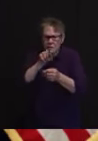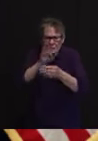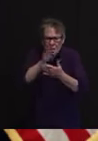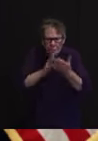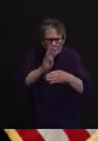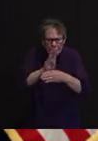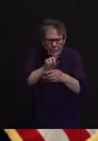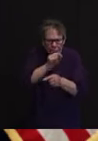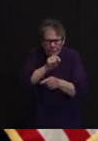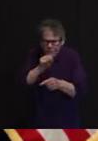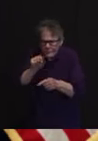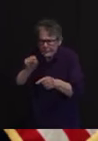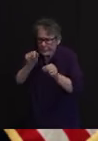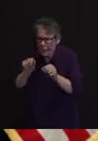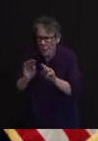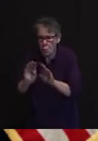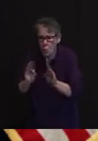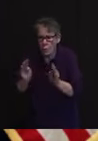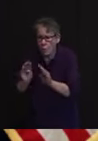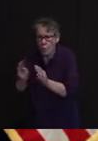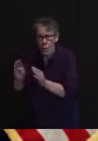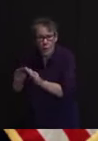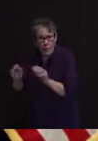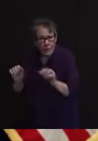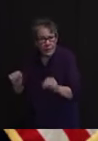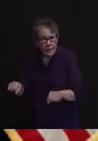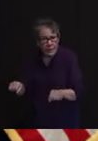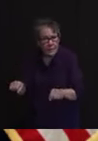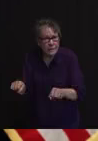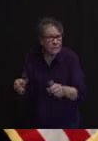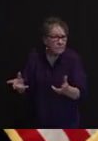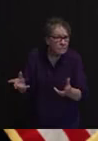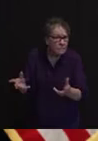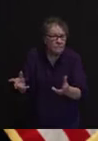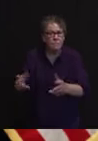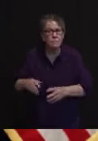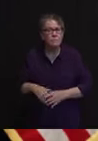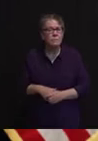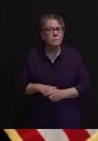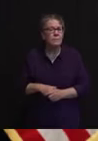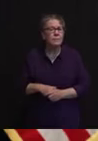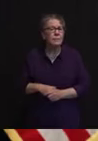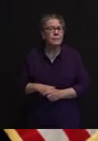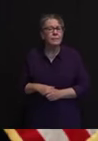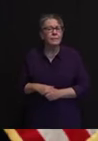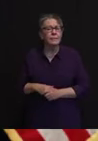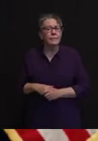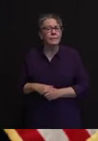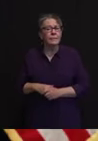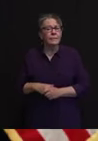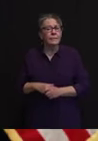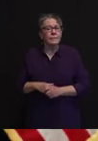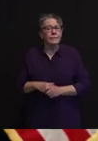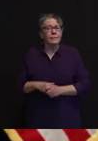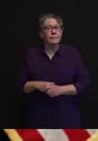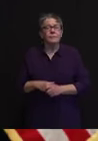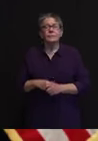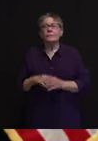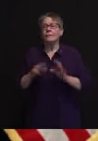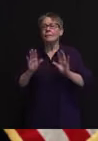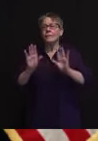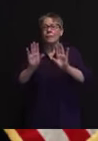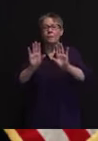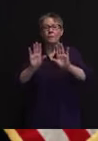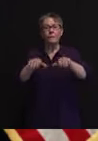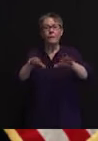starts? Recognize I'm practicing without a license as a medical and health matter, so I'm going to very quickly turn to the experts. I think it's too early to